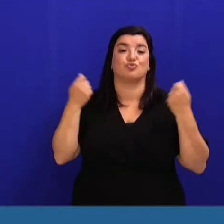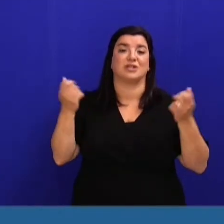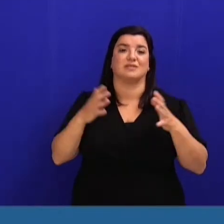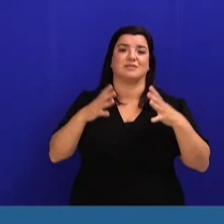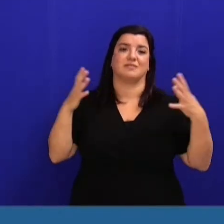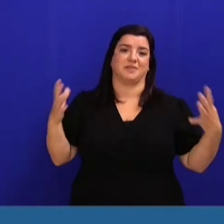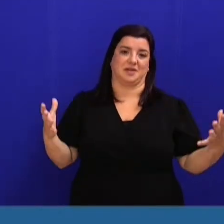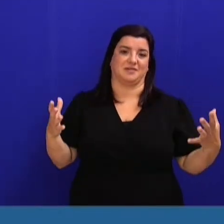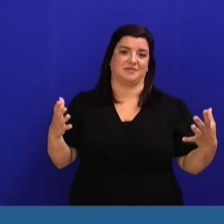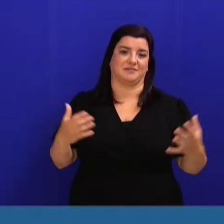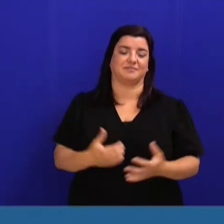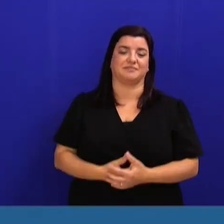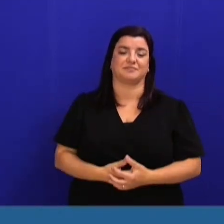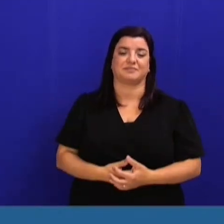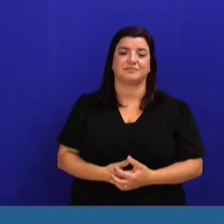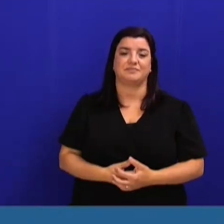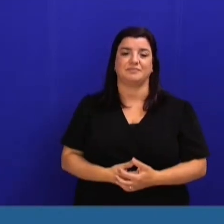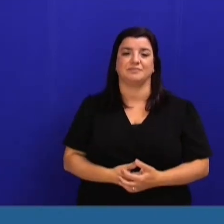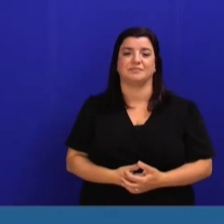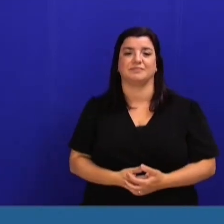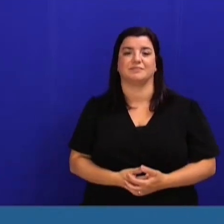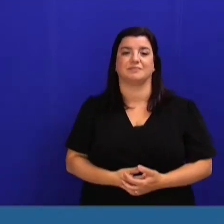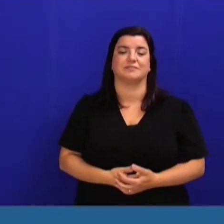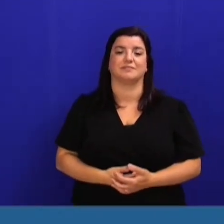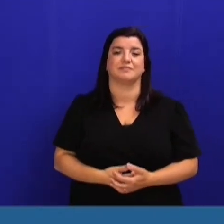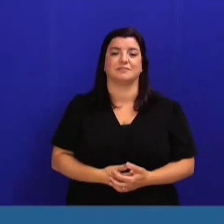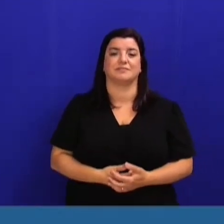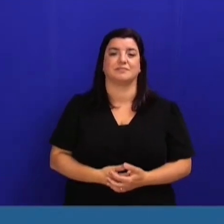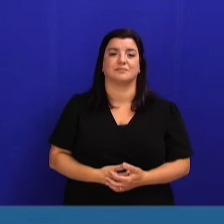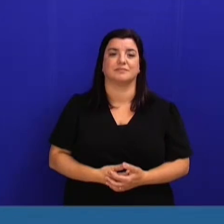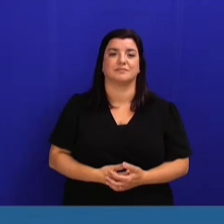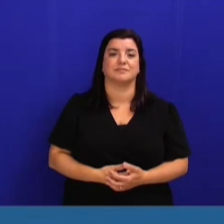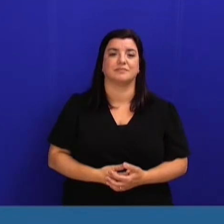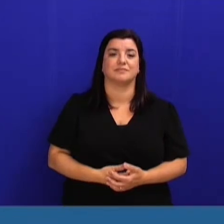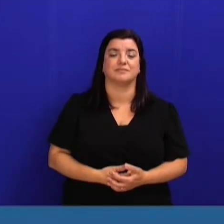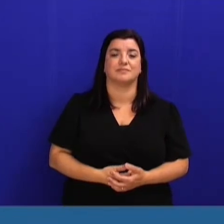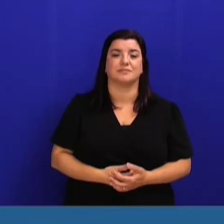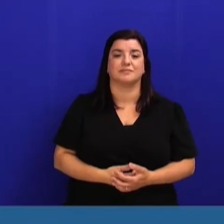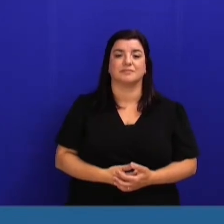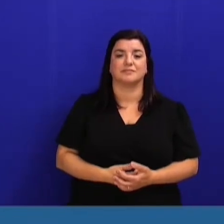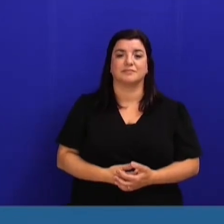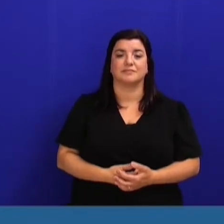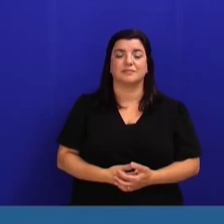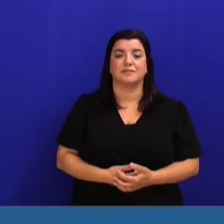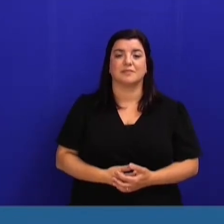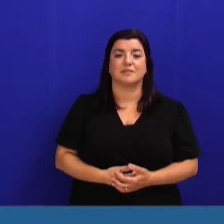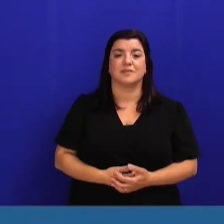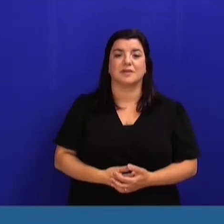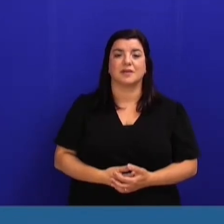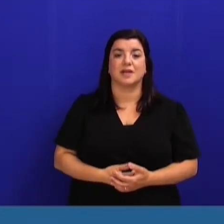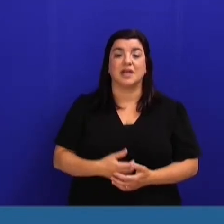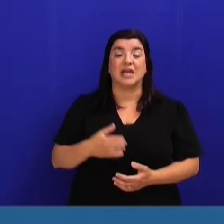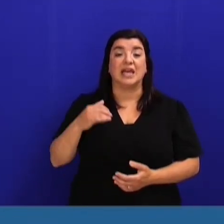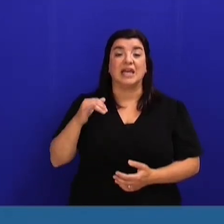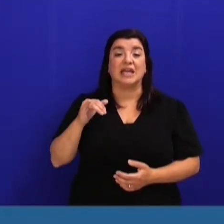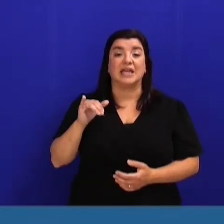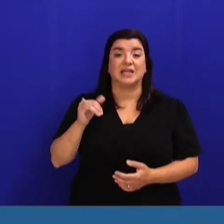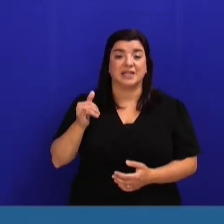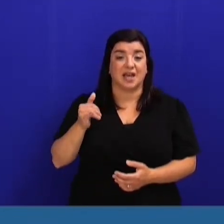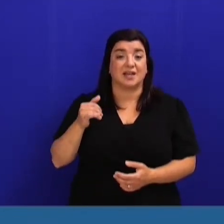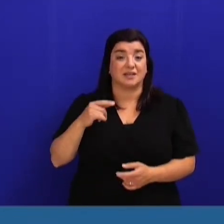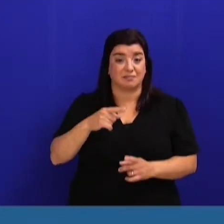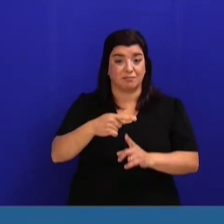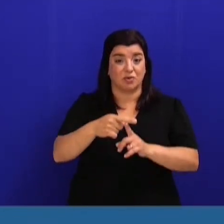ċar li inti jkollok persuni li ma jkunux qegħdin ukoll joħorġu pożittivi. U wkoll jekk jinsertaw joħorġu